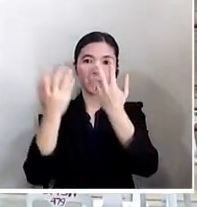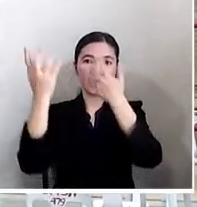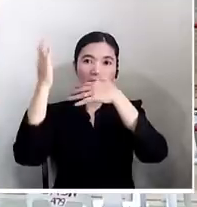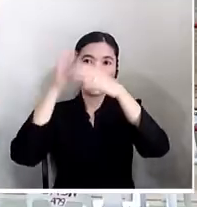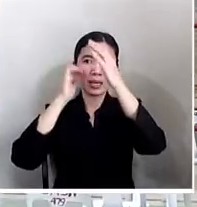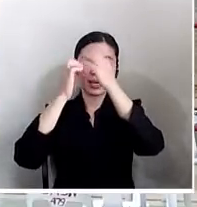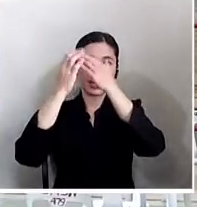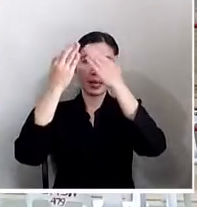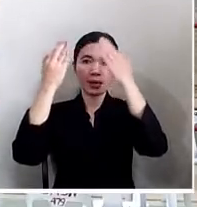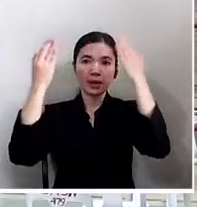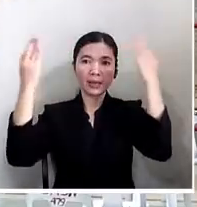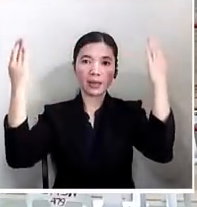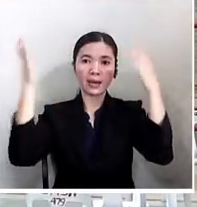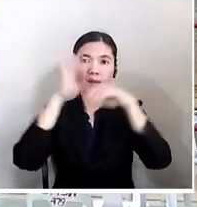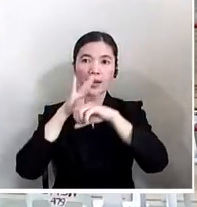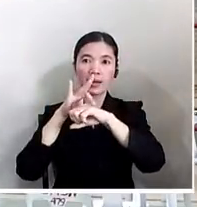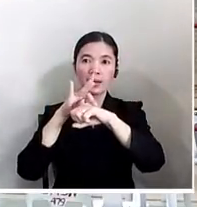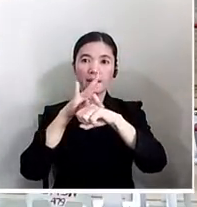hosts,